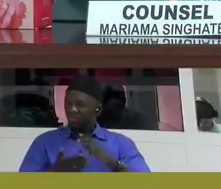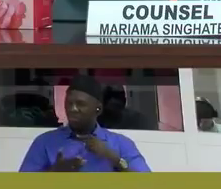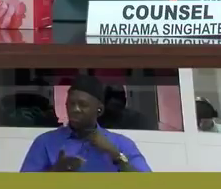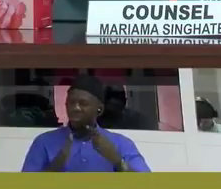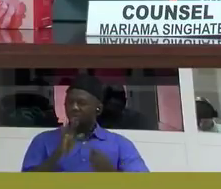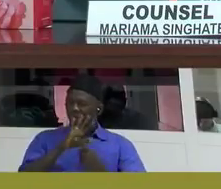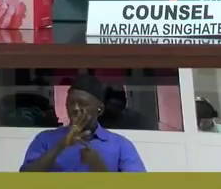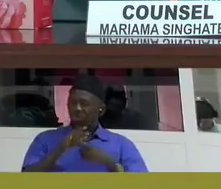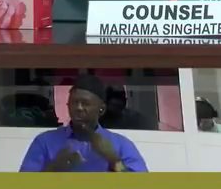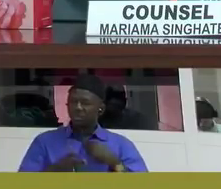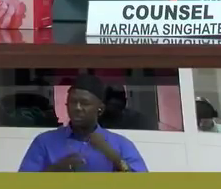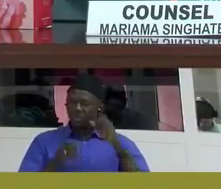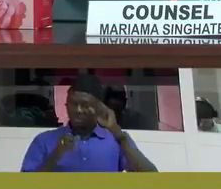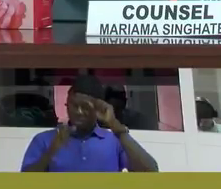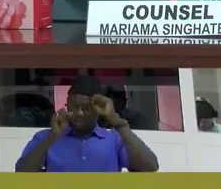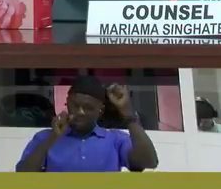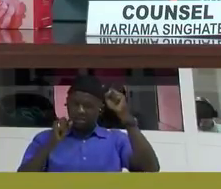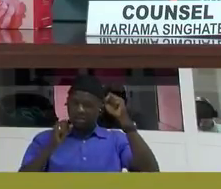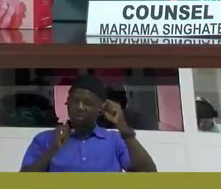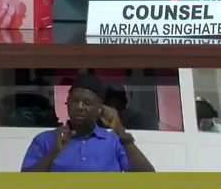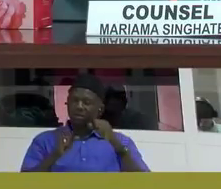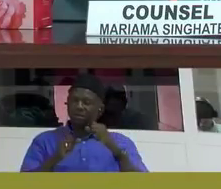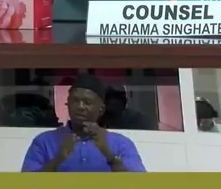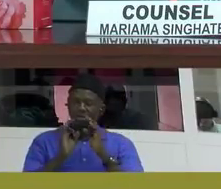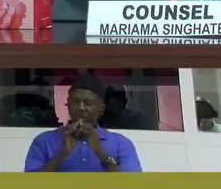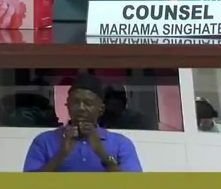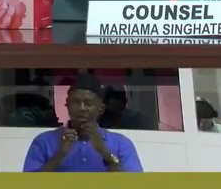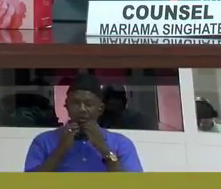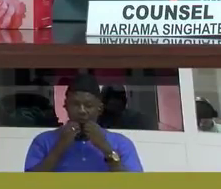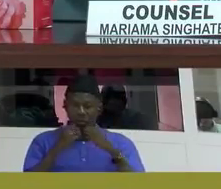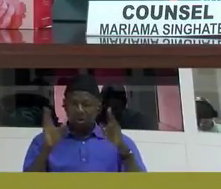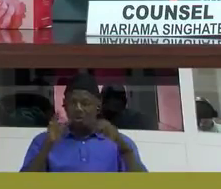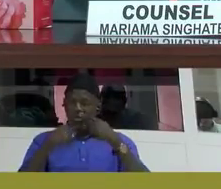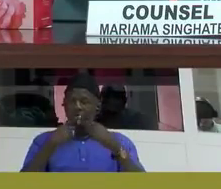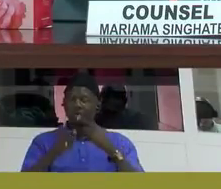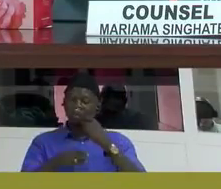Excellency's declaration of the Gambia as an Islamic State.